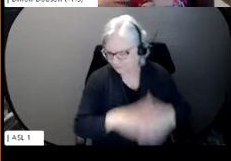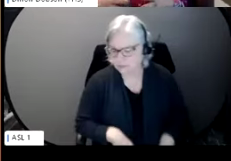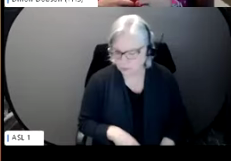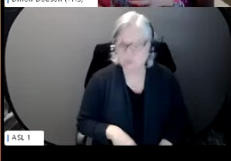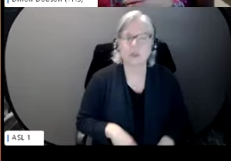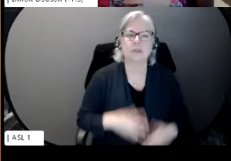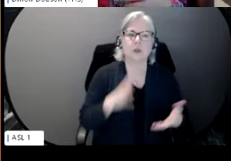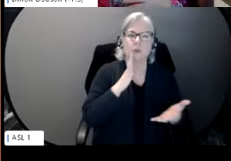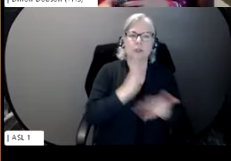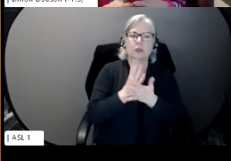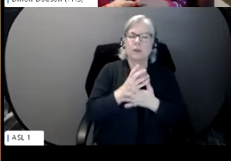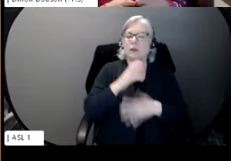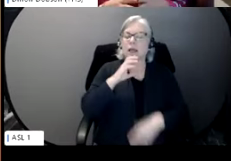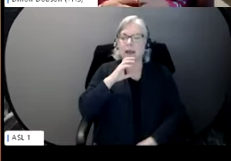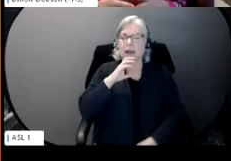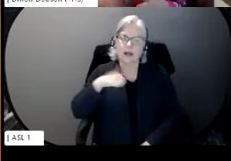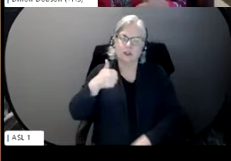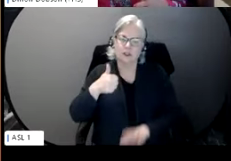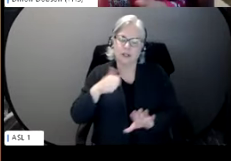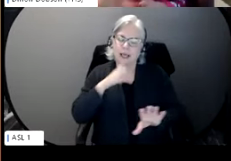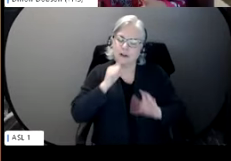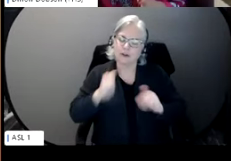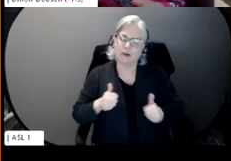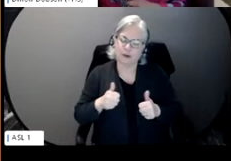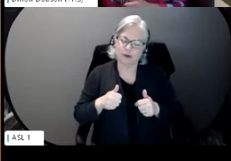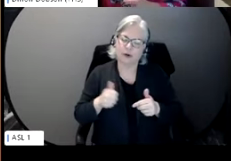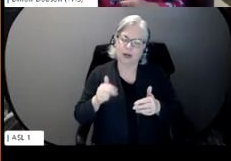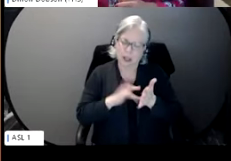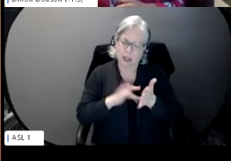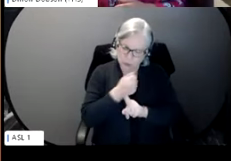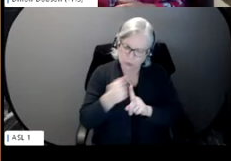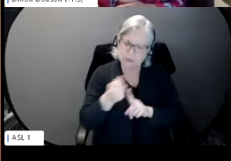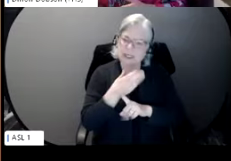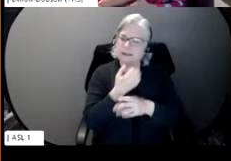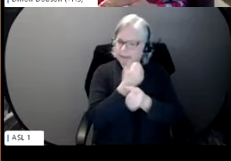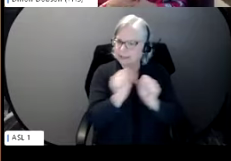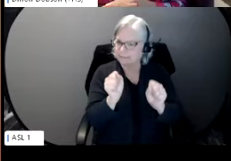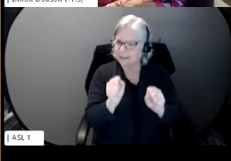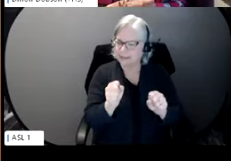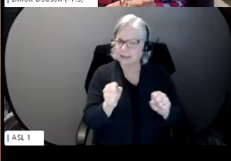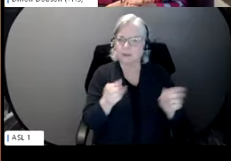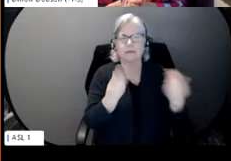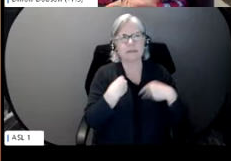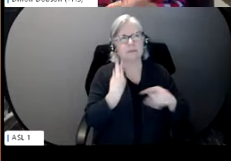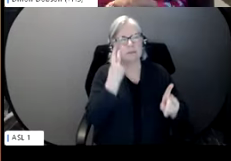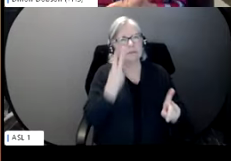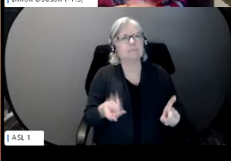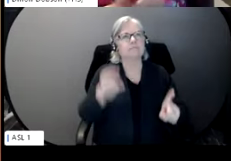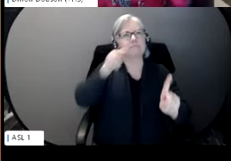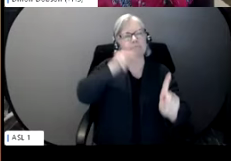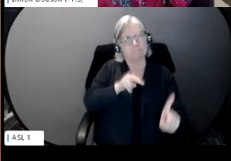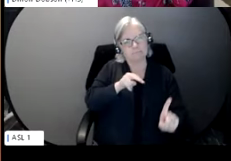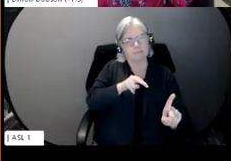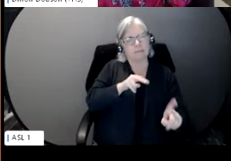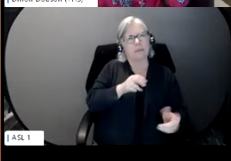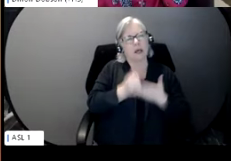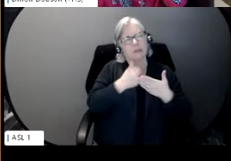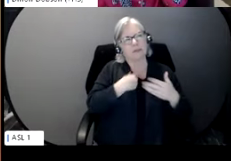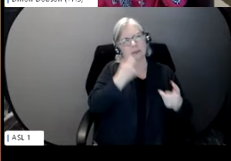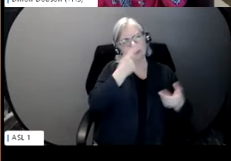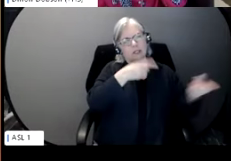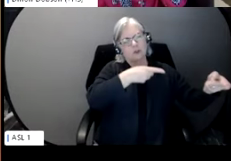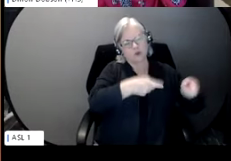abuse and safety in later life. And the violence link gives us this broader lens, and it's going to help us understand control and neglect and vulnerability